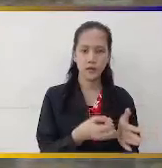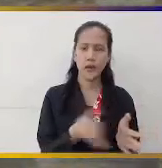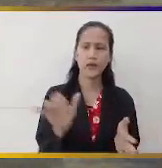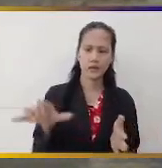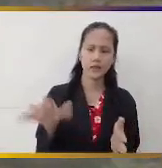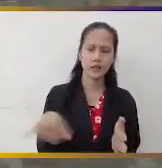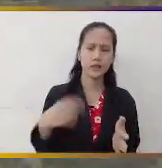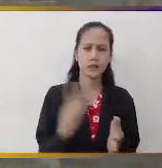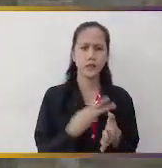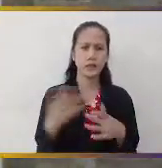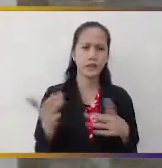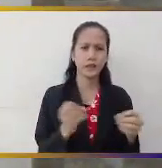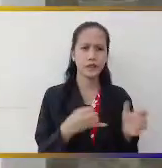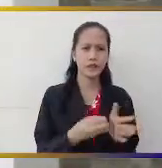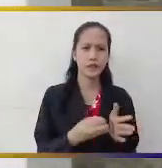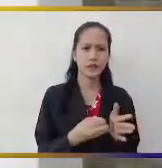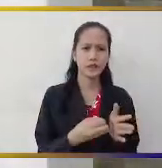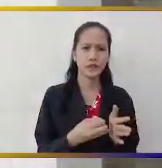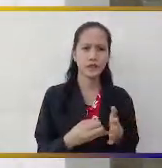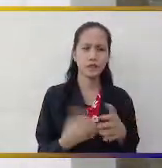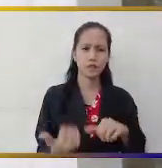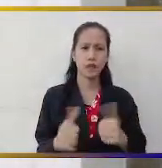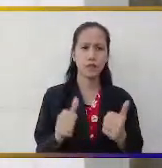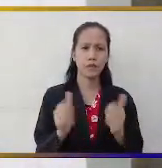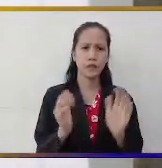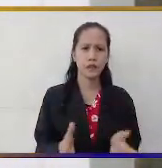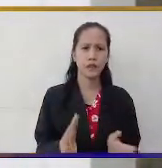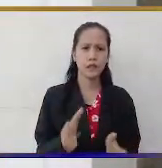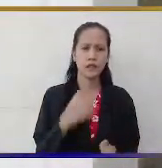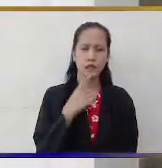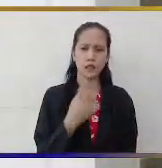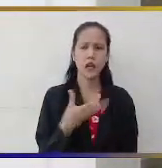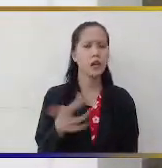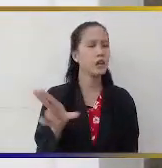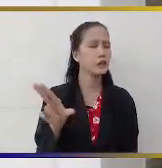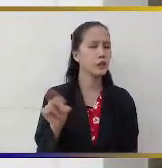it." The Baptists said, "No."